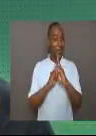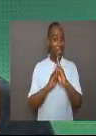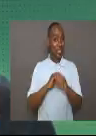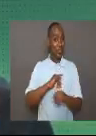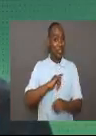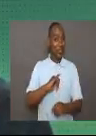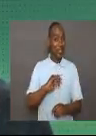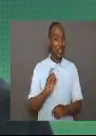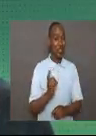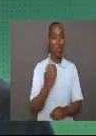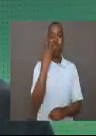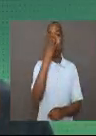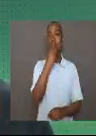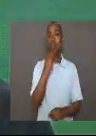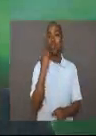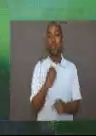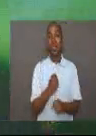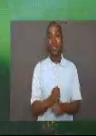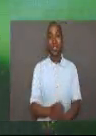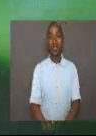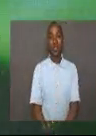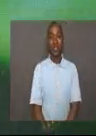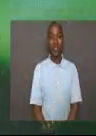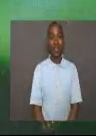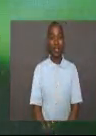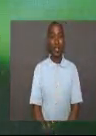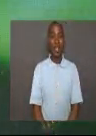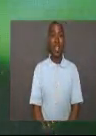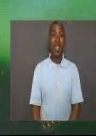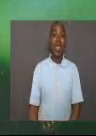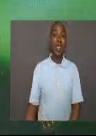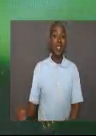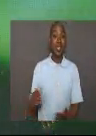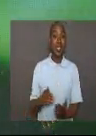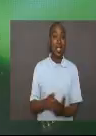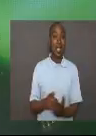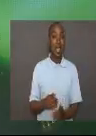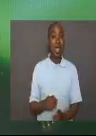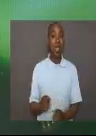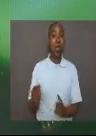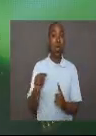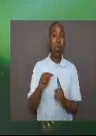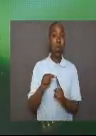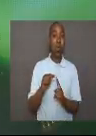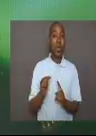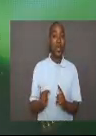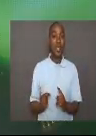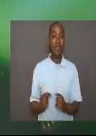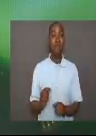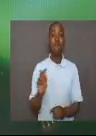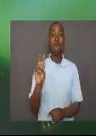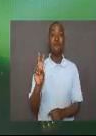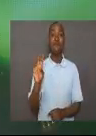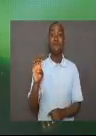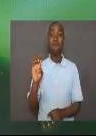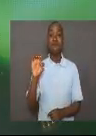answer, great job. Let us now move on and discuss